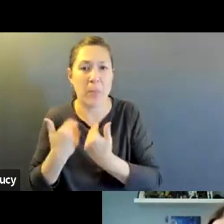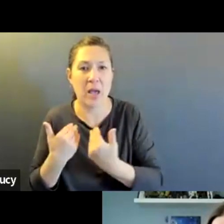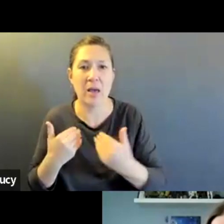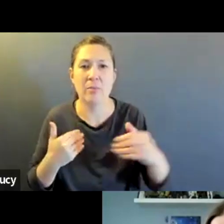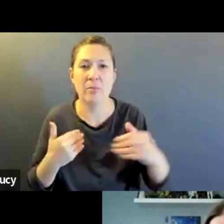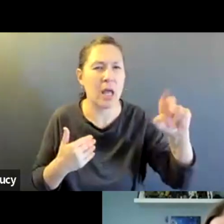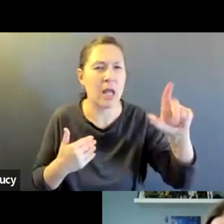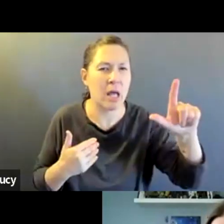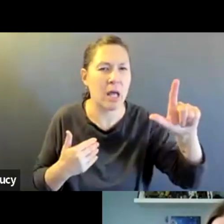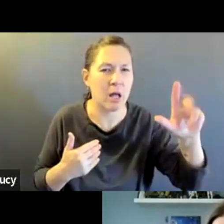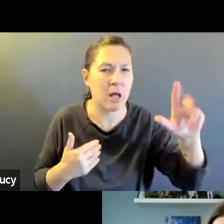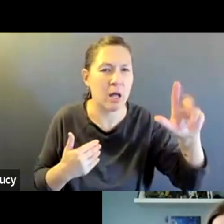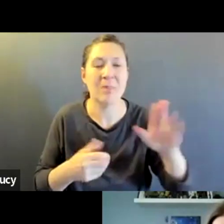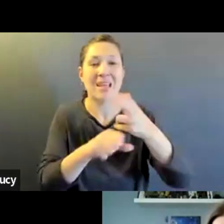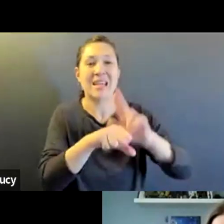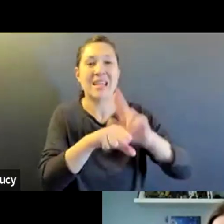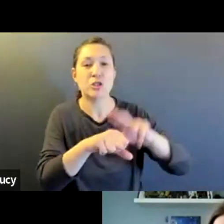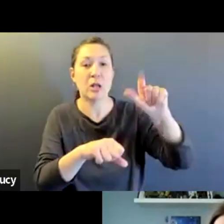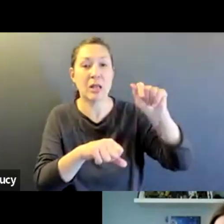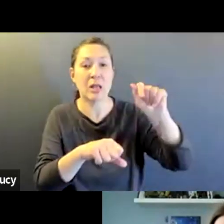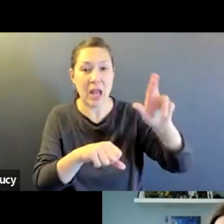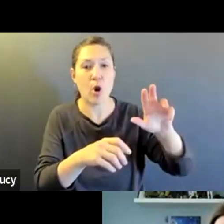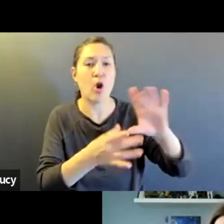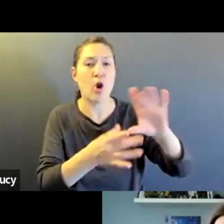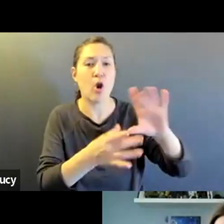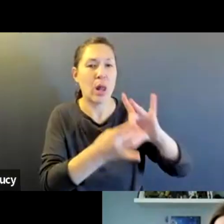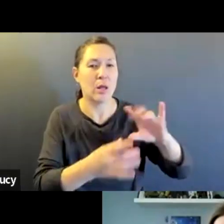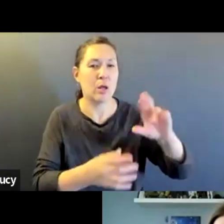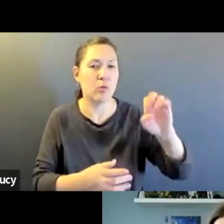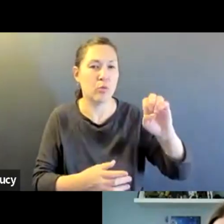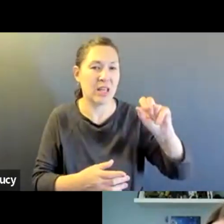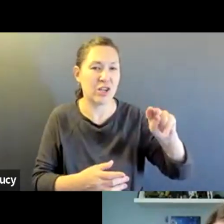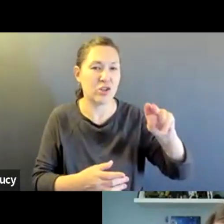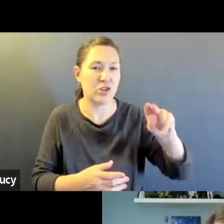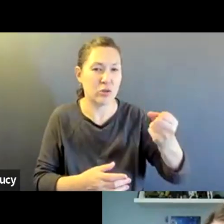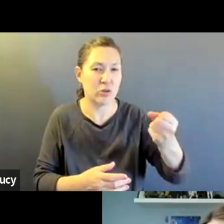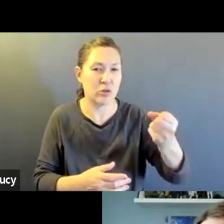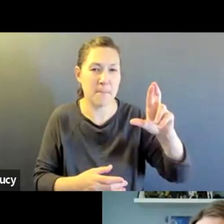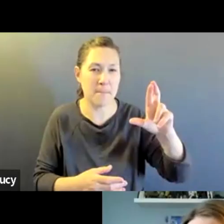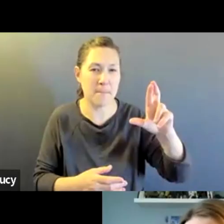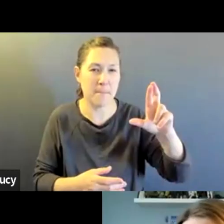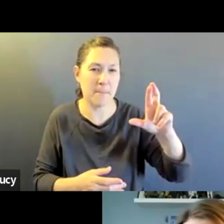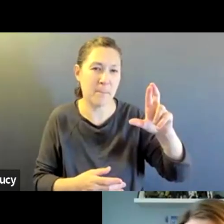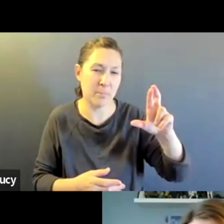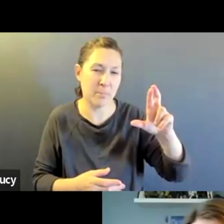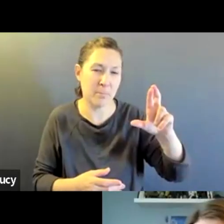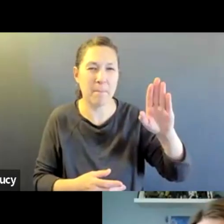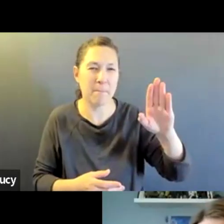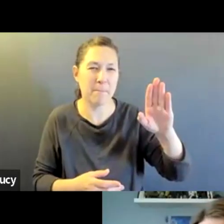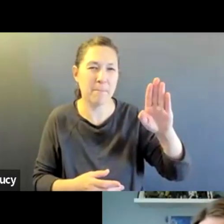is the National Labor Relations Bureau. It's part of the Department of Labor. It's basically what oversees